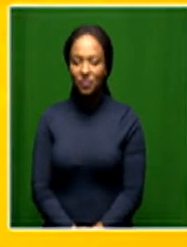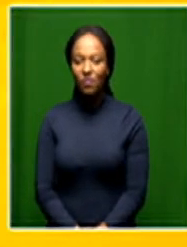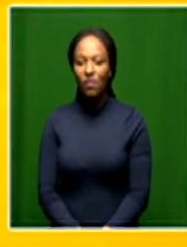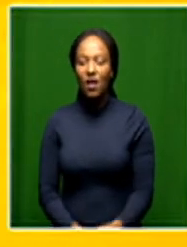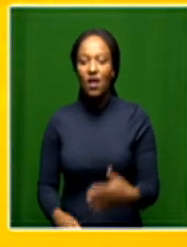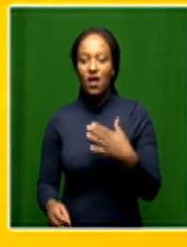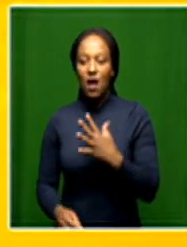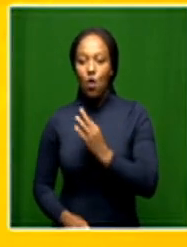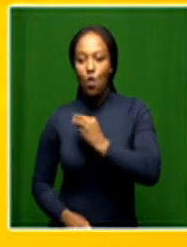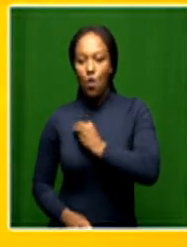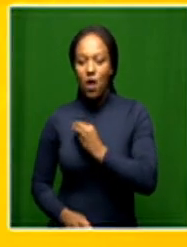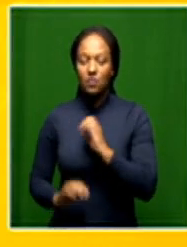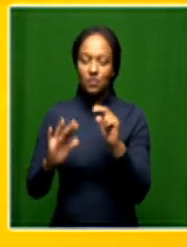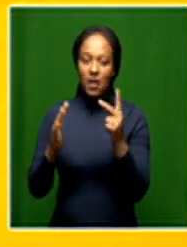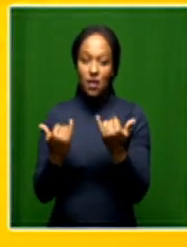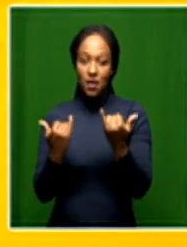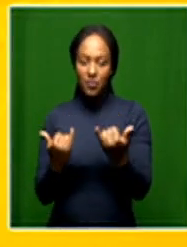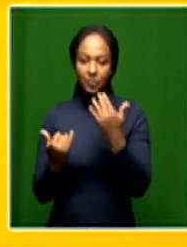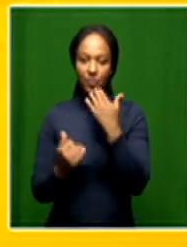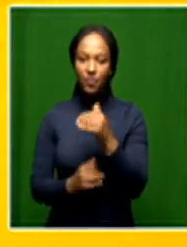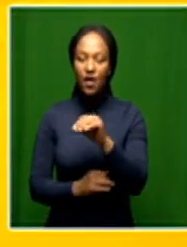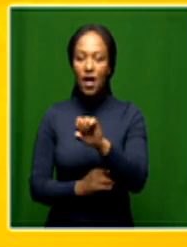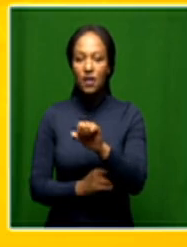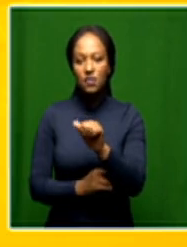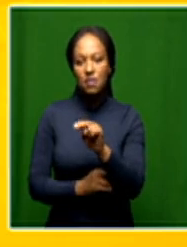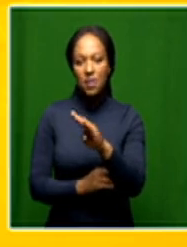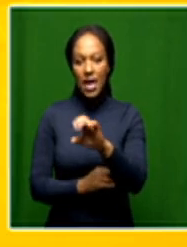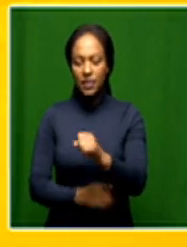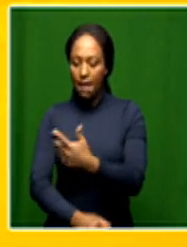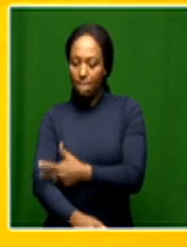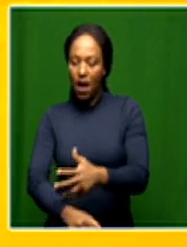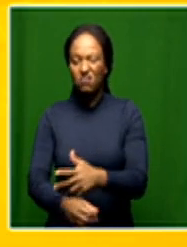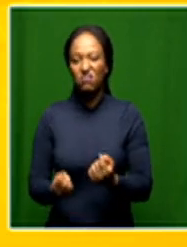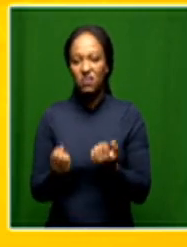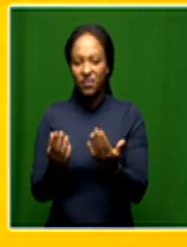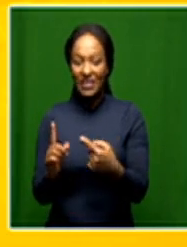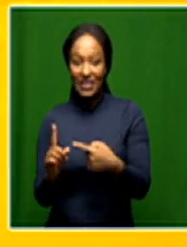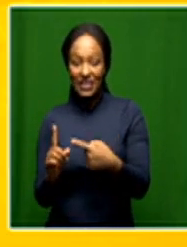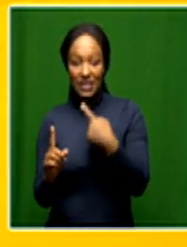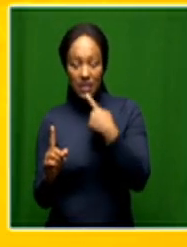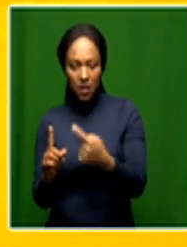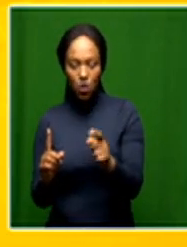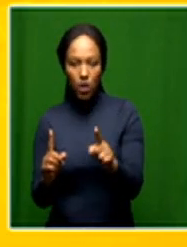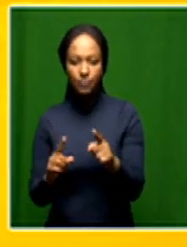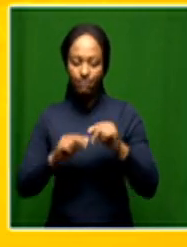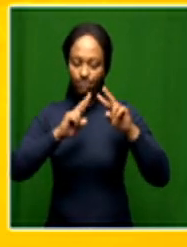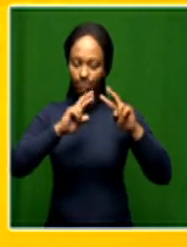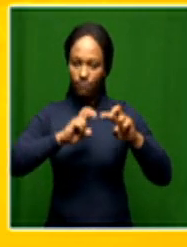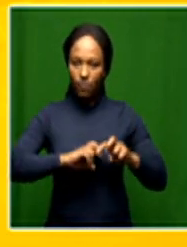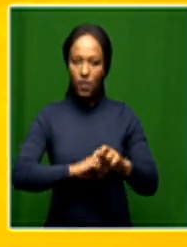Just gone 7:45 here on the program. Now, the South African National Blood Service, or SANBS, says that in a study